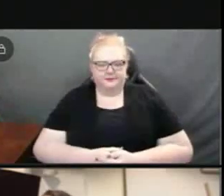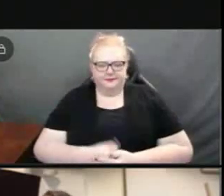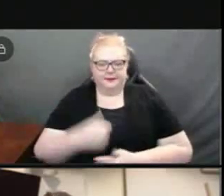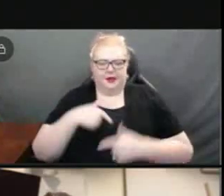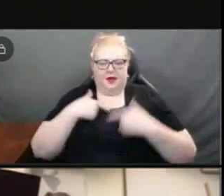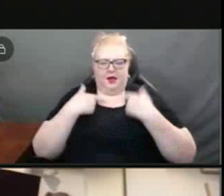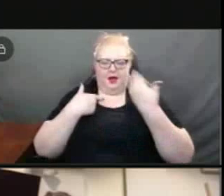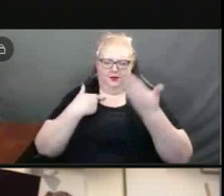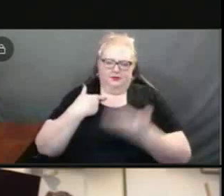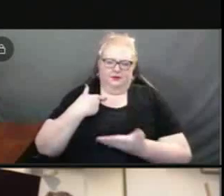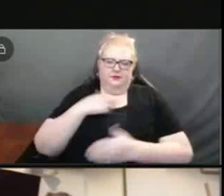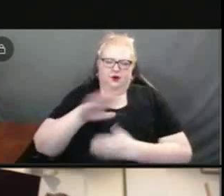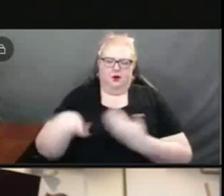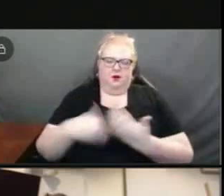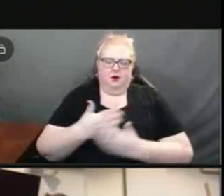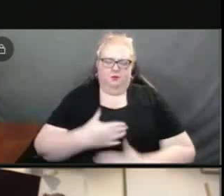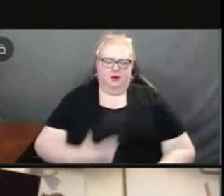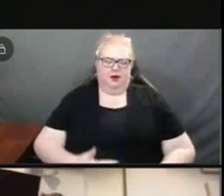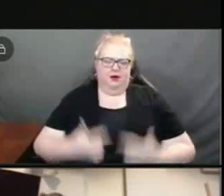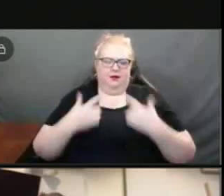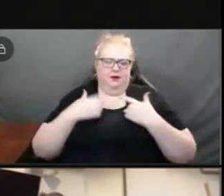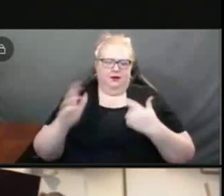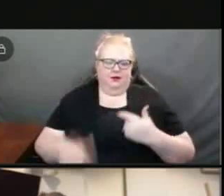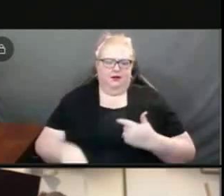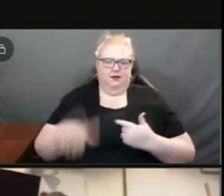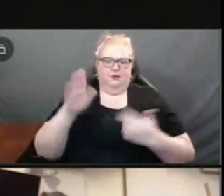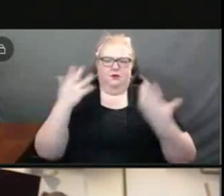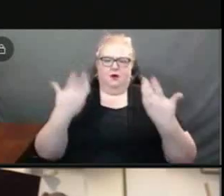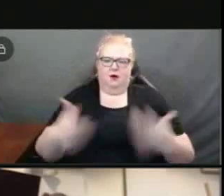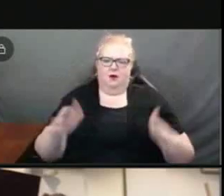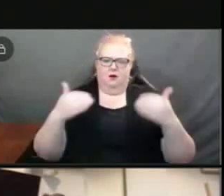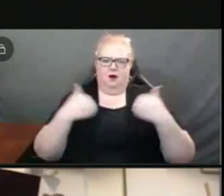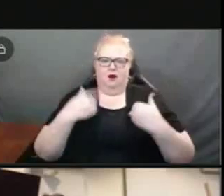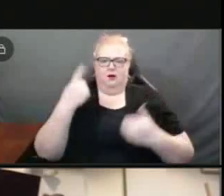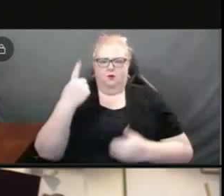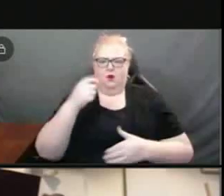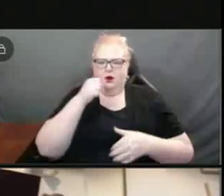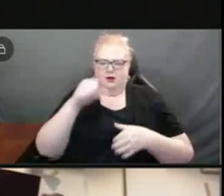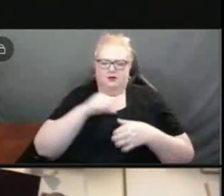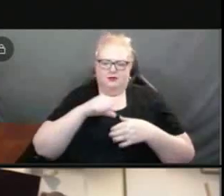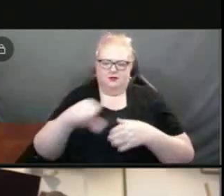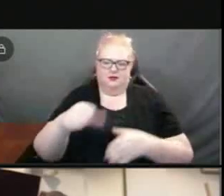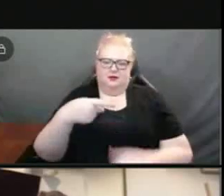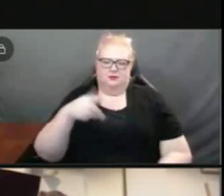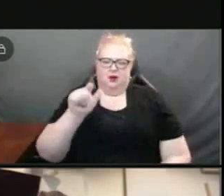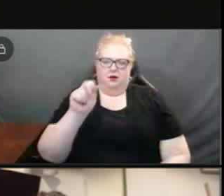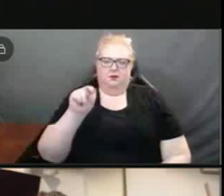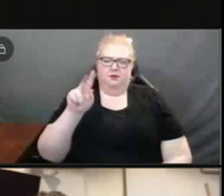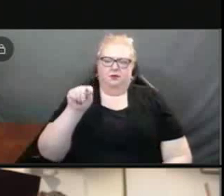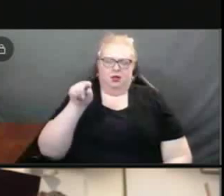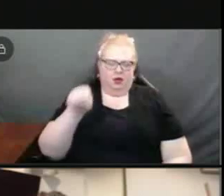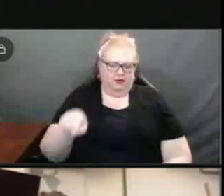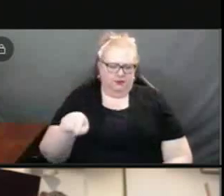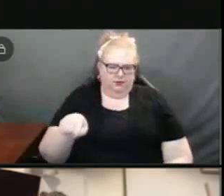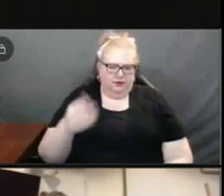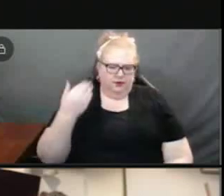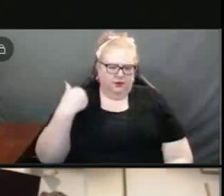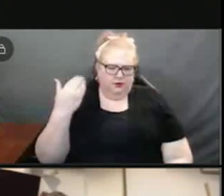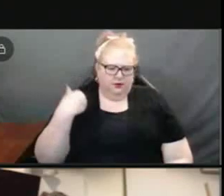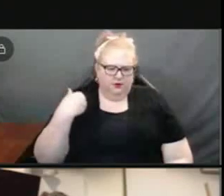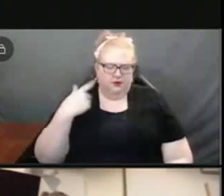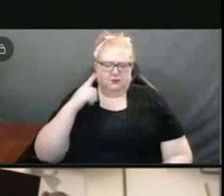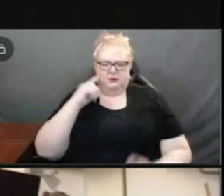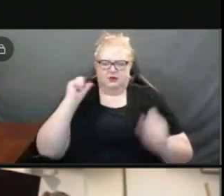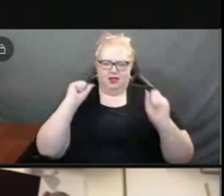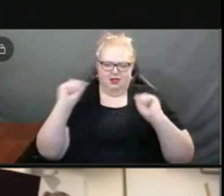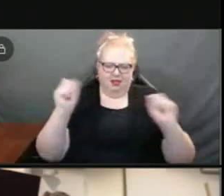there all my life. We've already had one cement plant there on the corner where the Harley shop is. It was loud, it